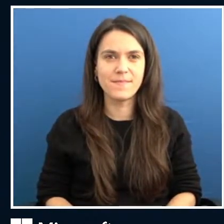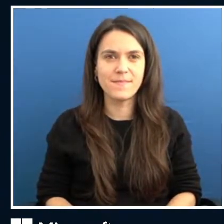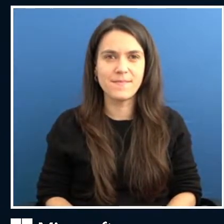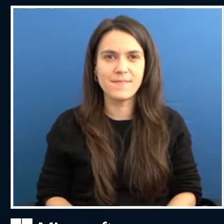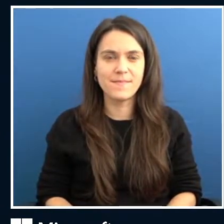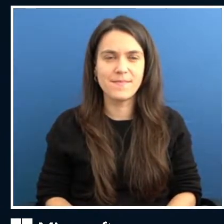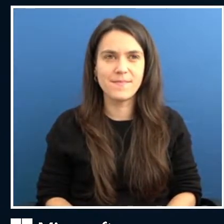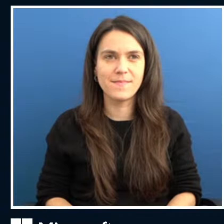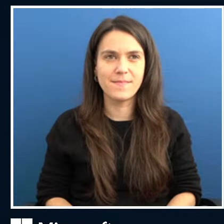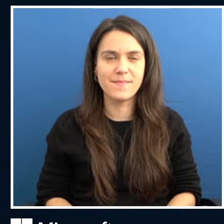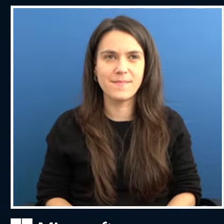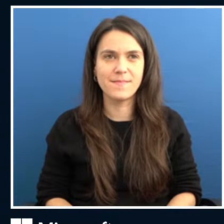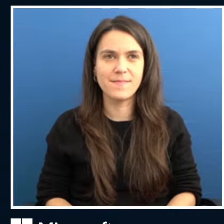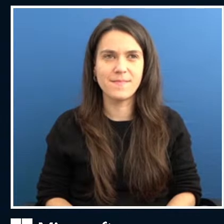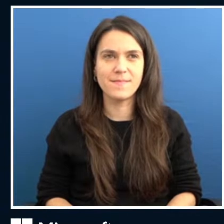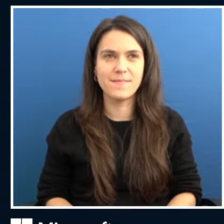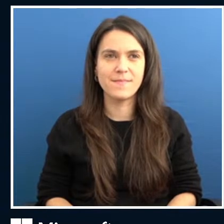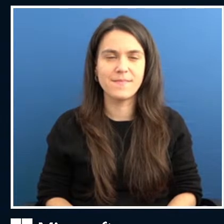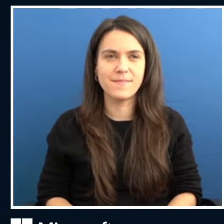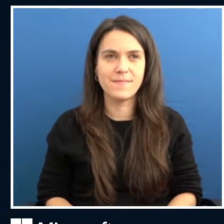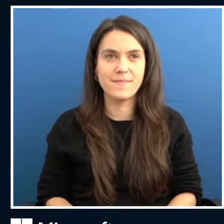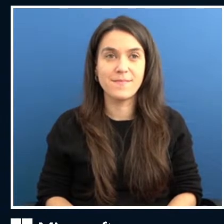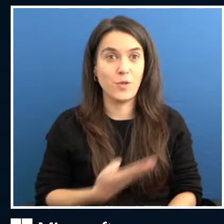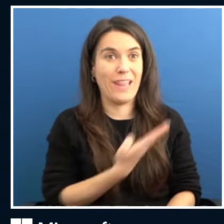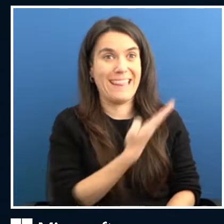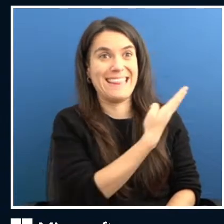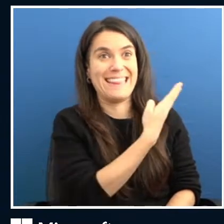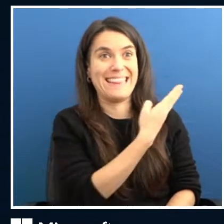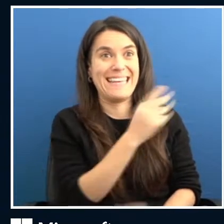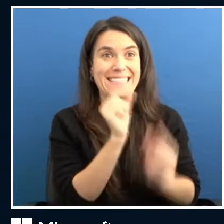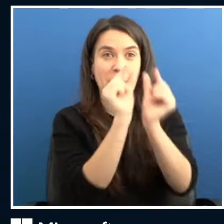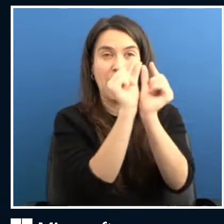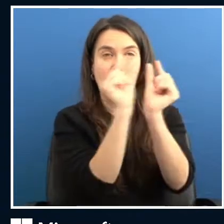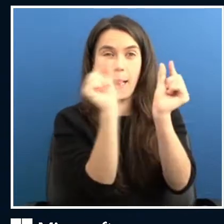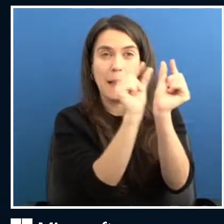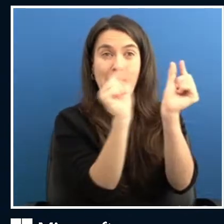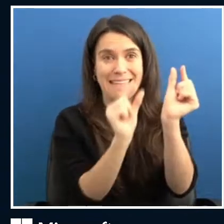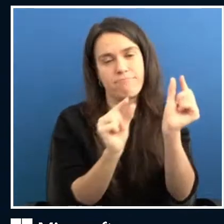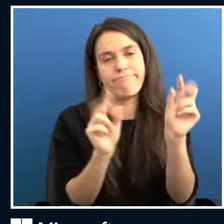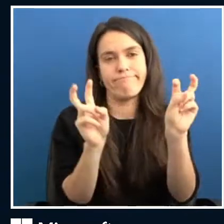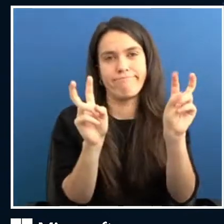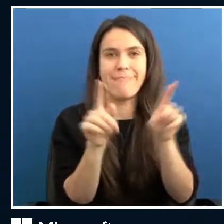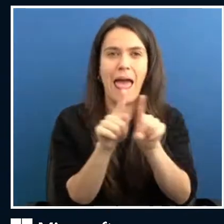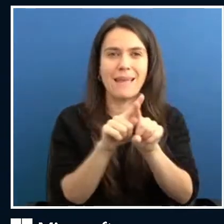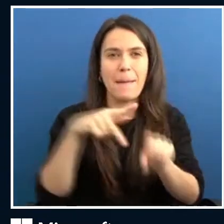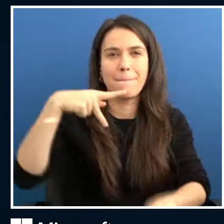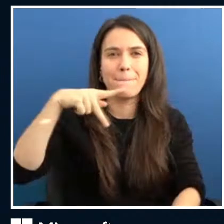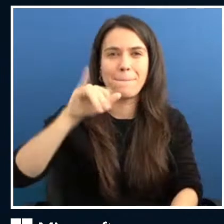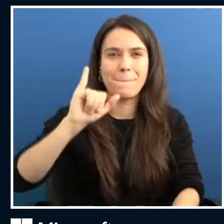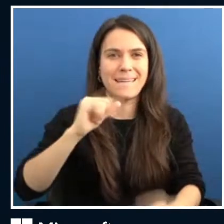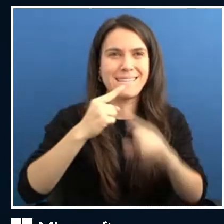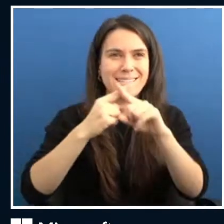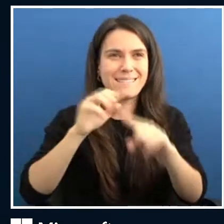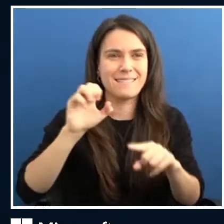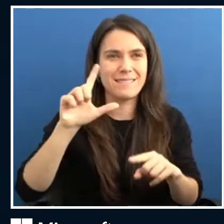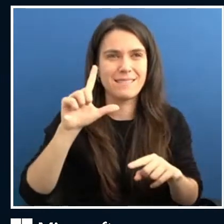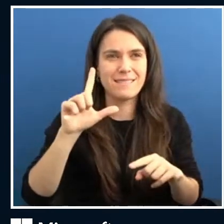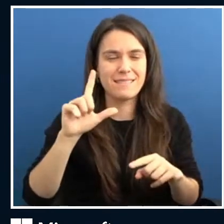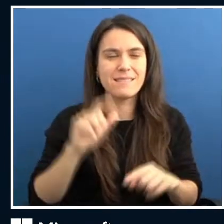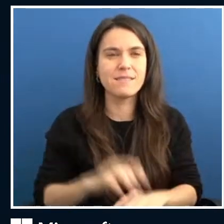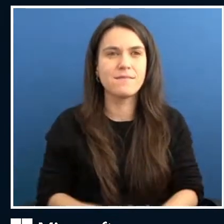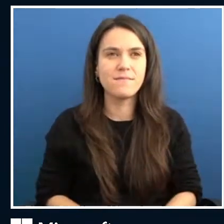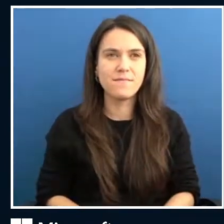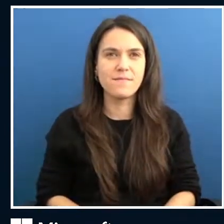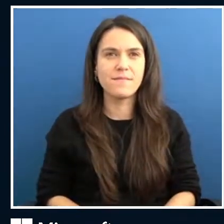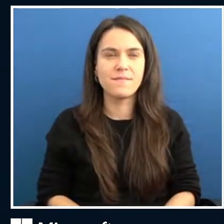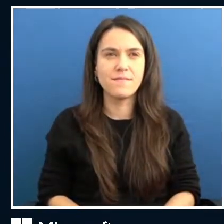So each of these squares is a pixel. And for example, if we do a 3x3 convolution, we might start